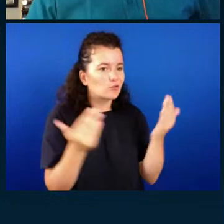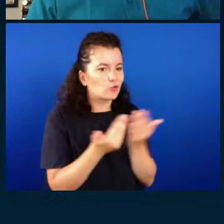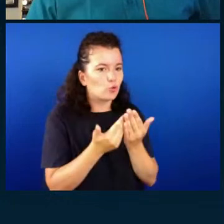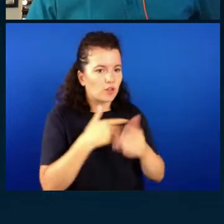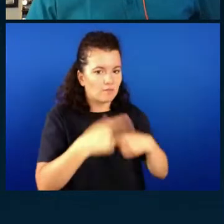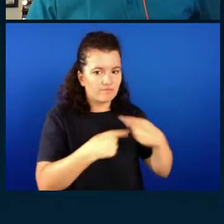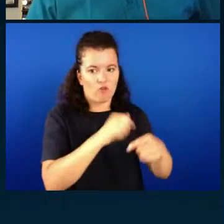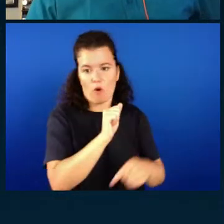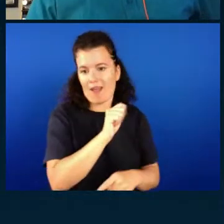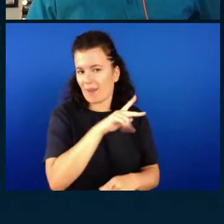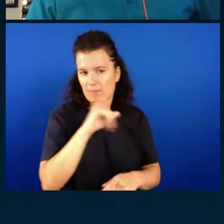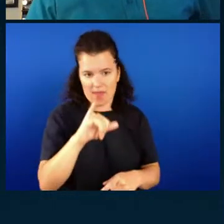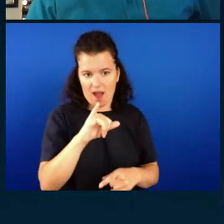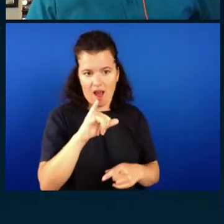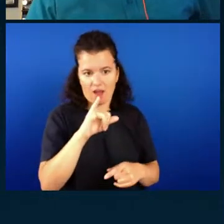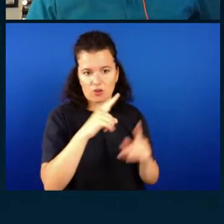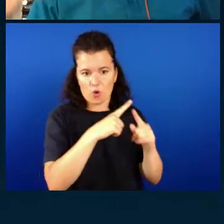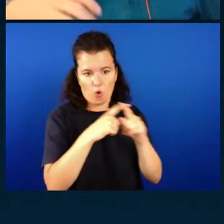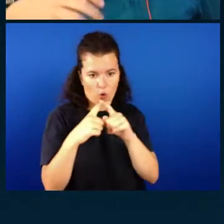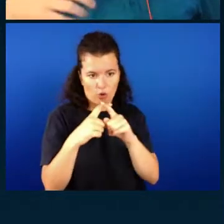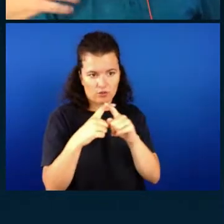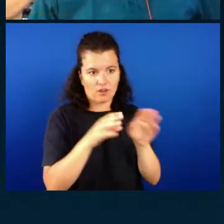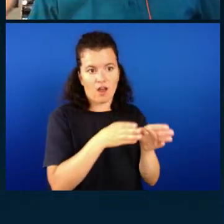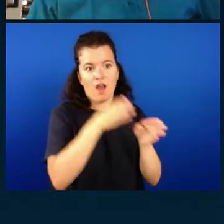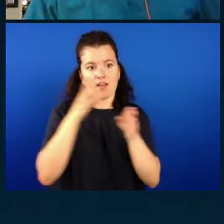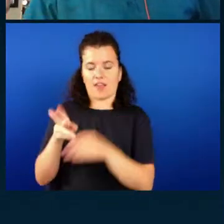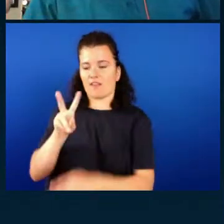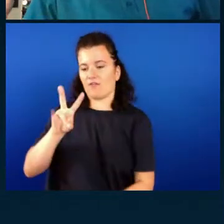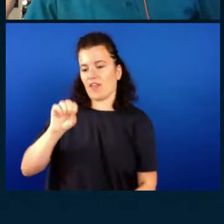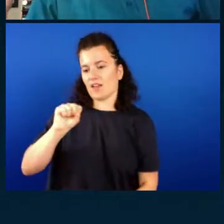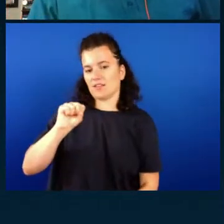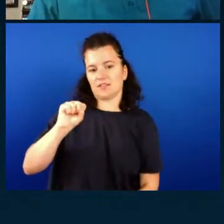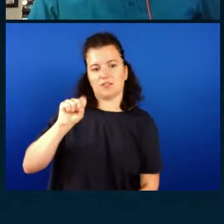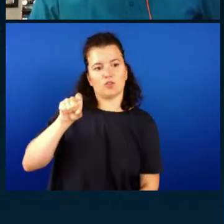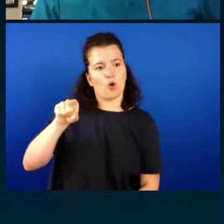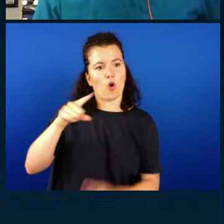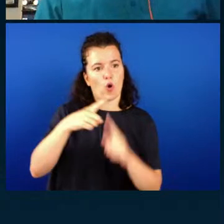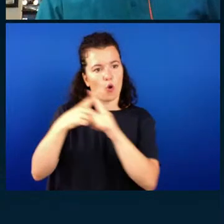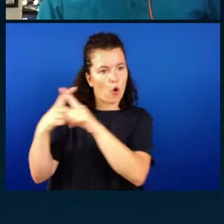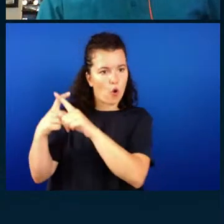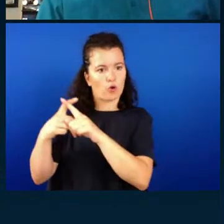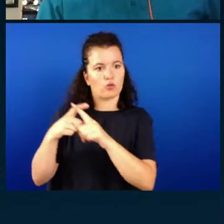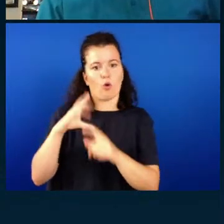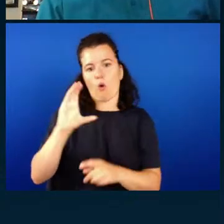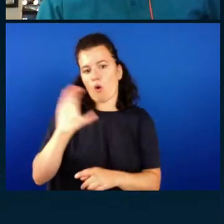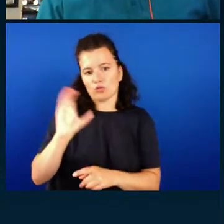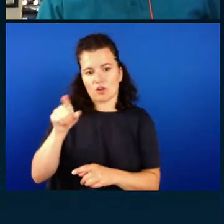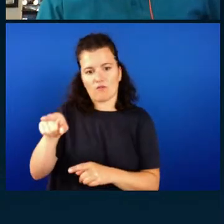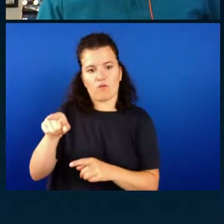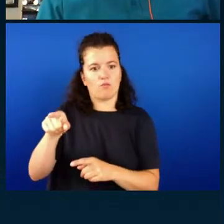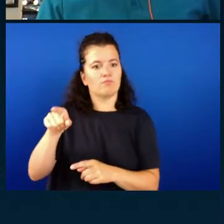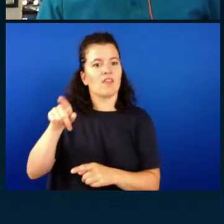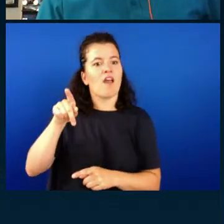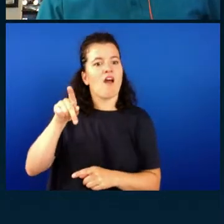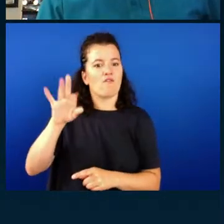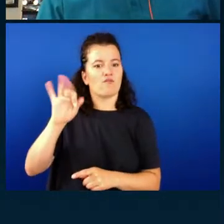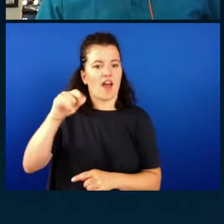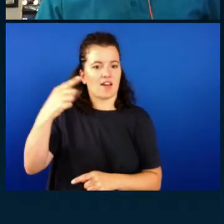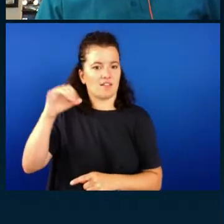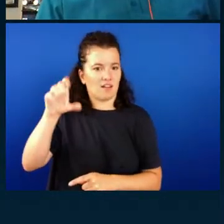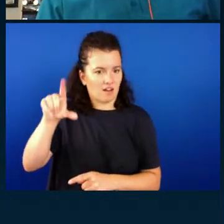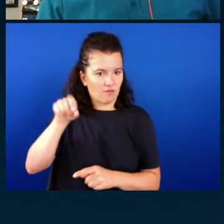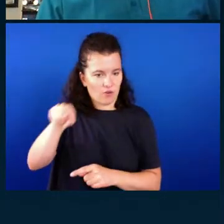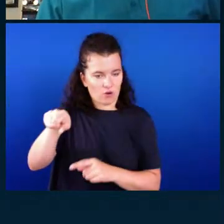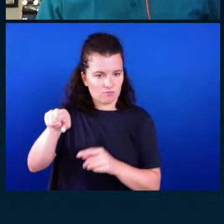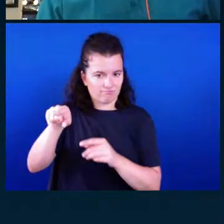API code and then running VS Code or a console to start up their front end. And then if you're running